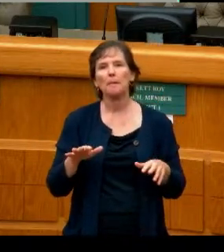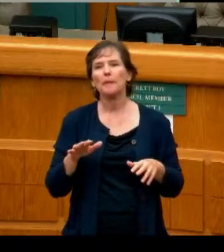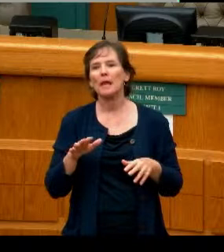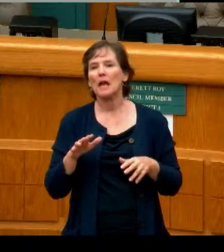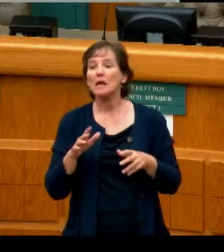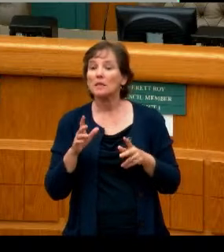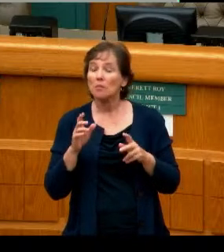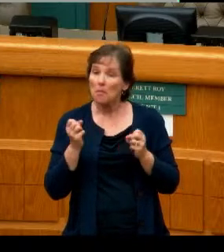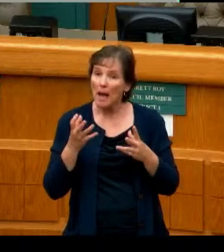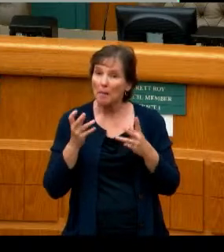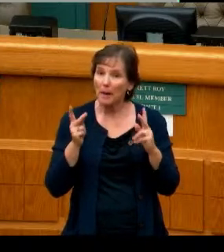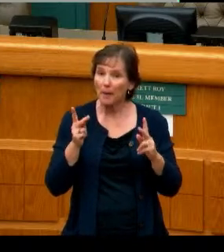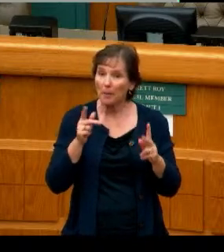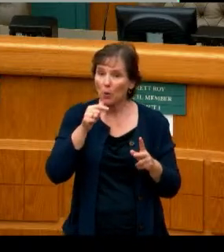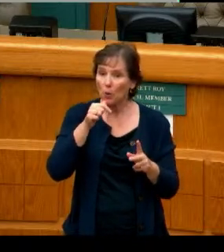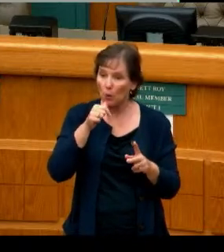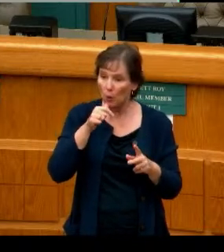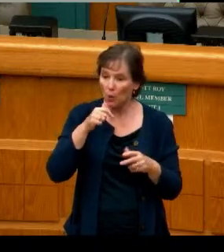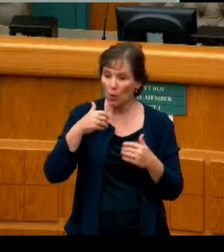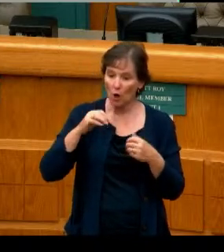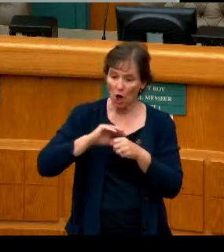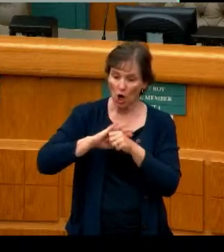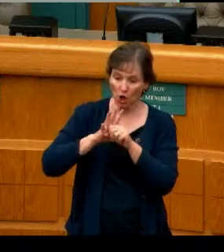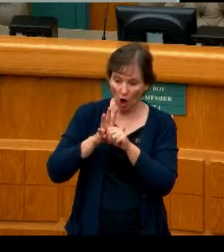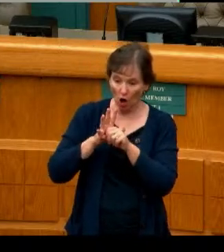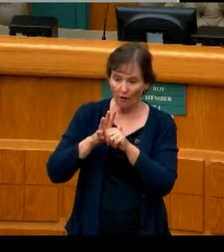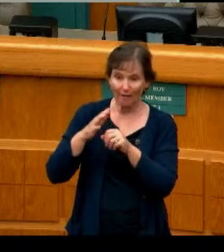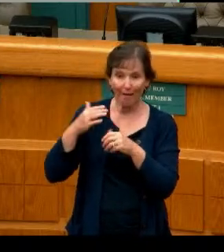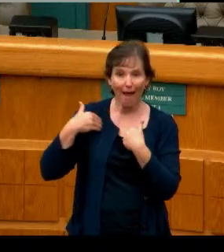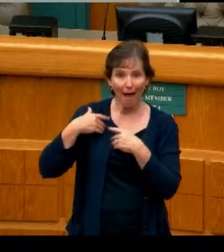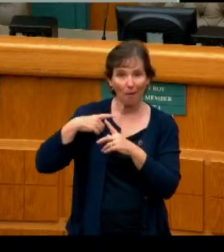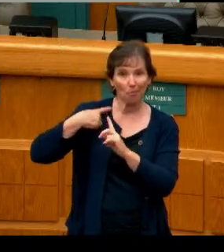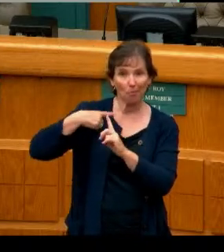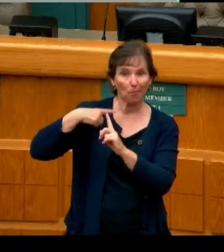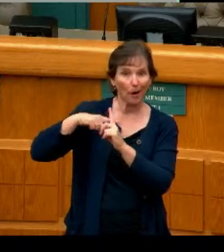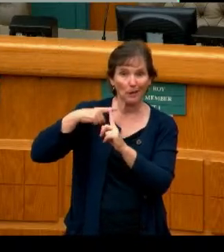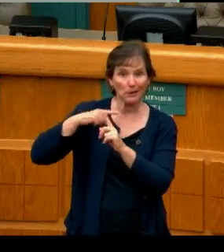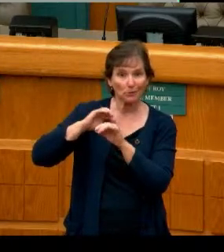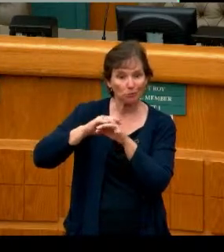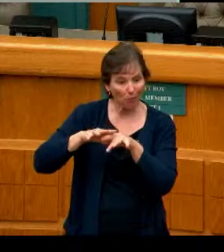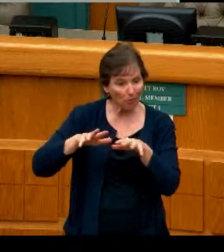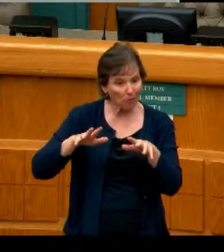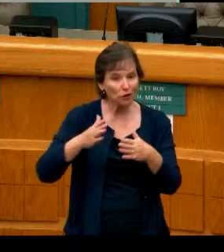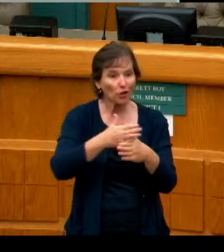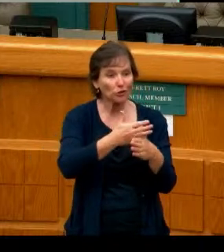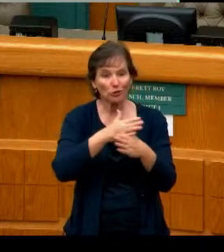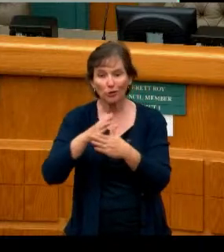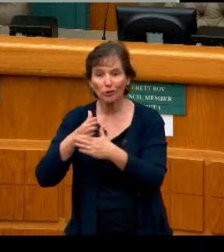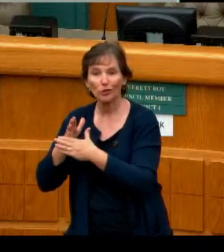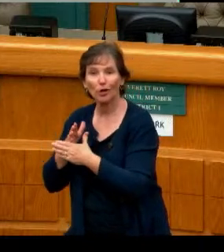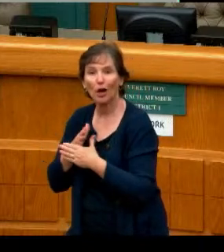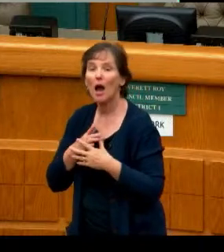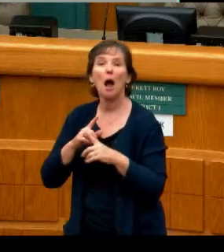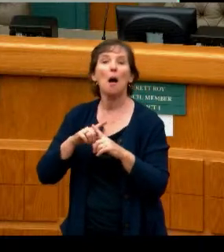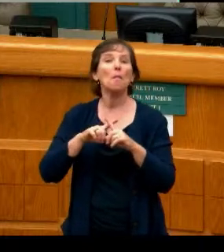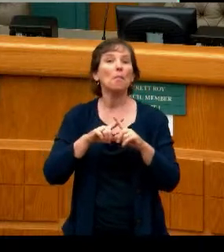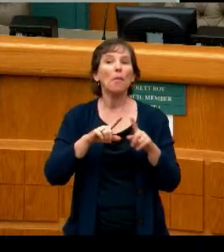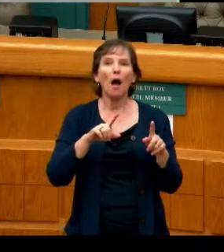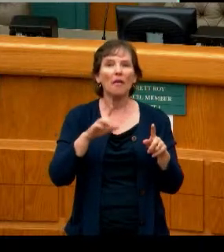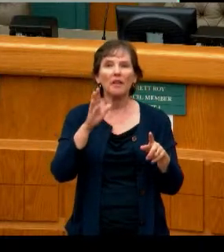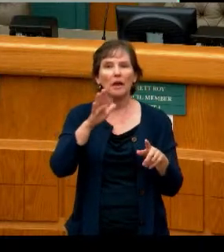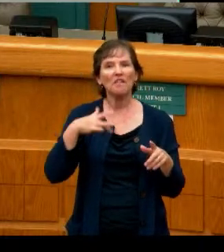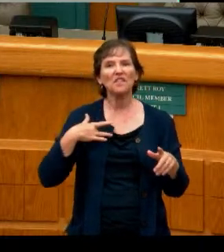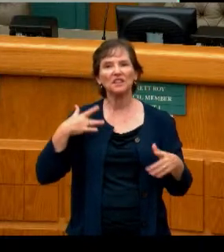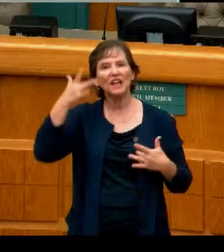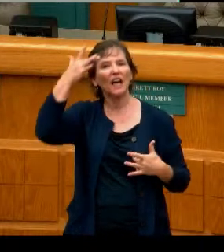contagious before you feel your symptoms on average, or there's a large proportion of people that transmit COVID that never are symptomatic.